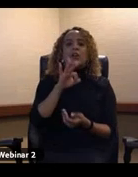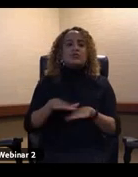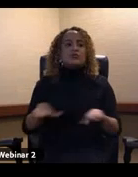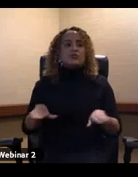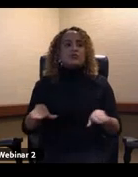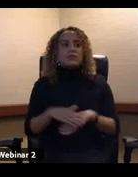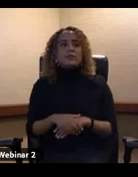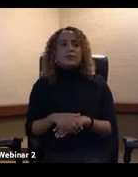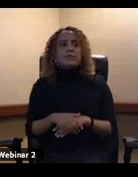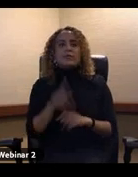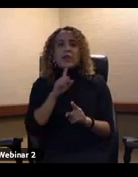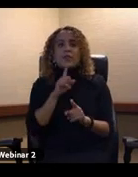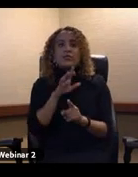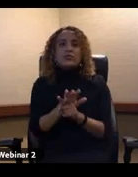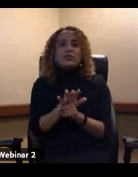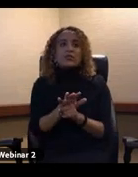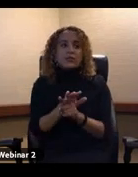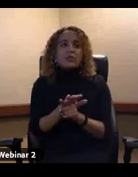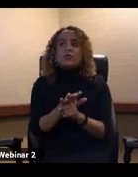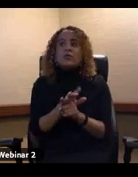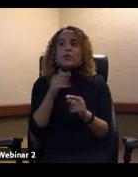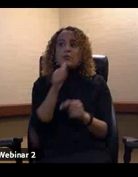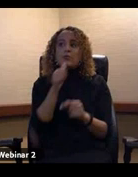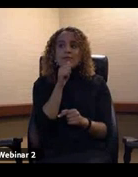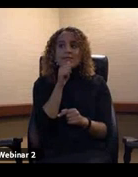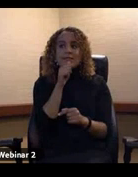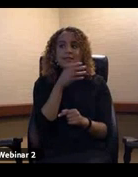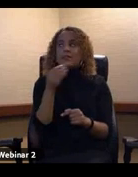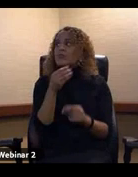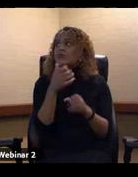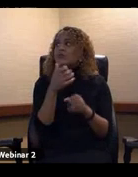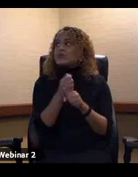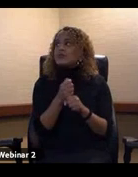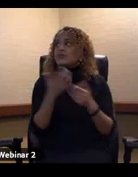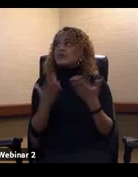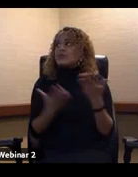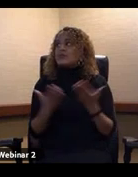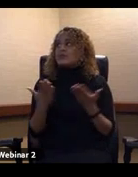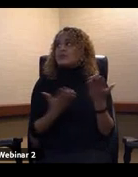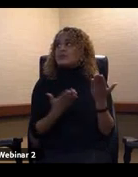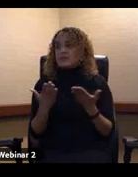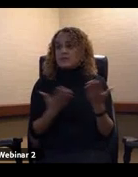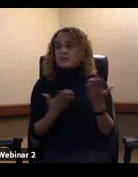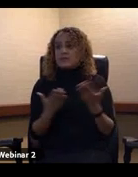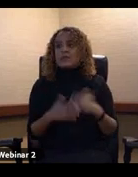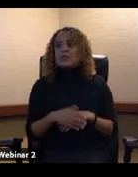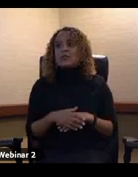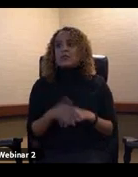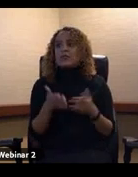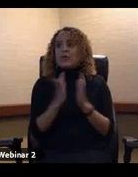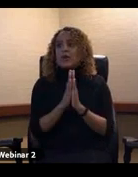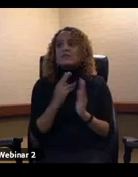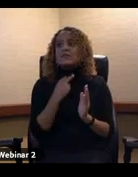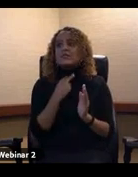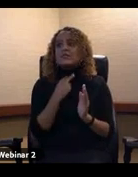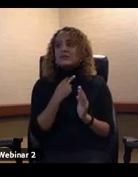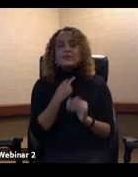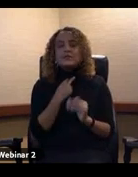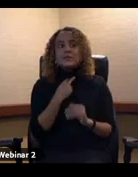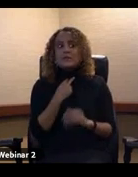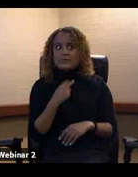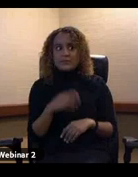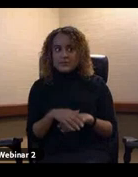Policies or procedures that compromise the confidentiality of information and or privacy of persons receiving the services. Requiring victims to take certain